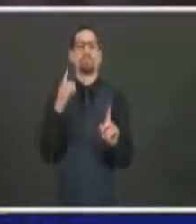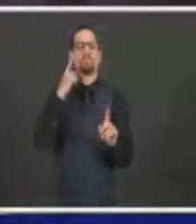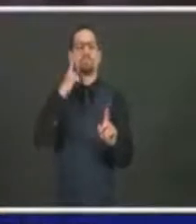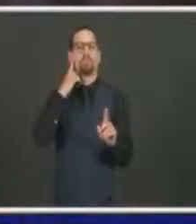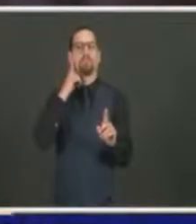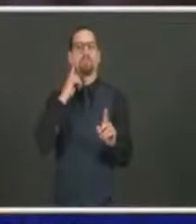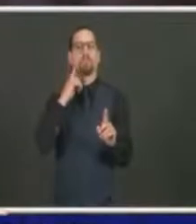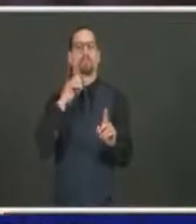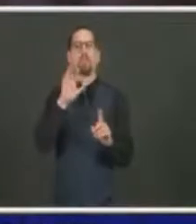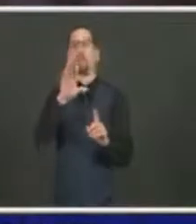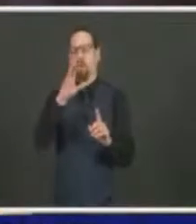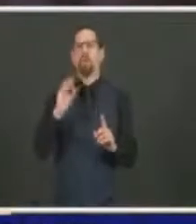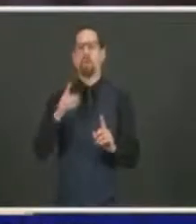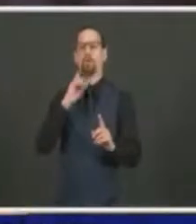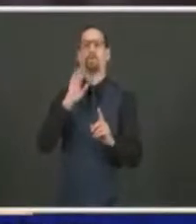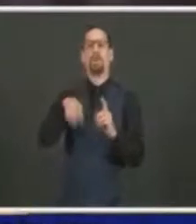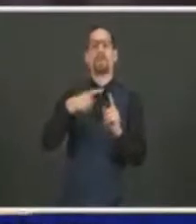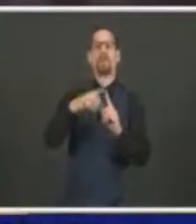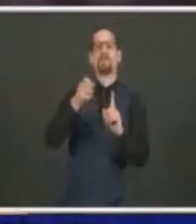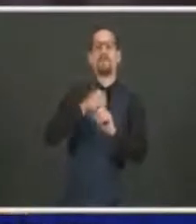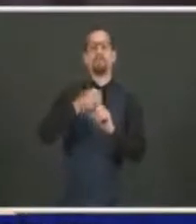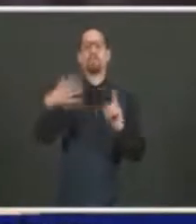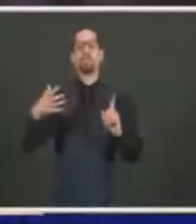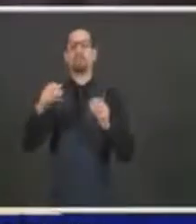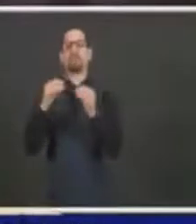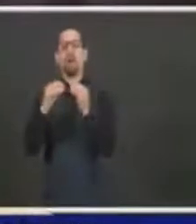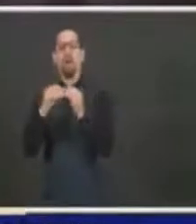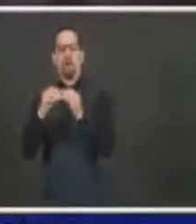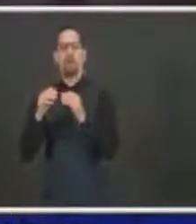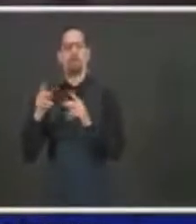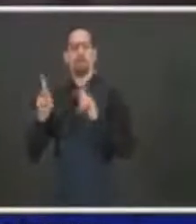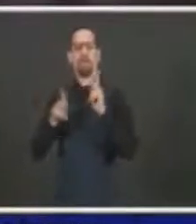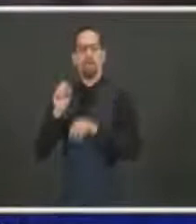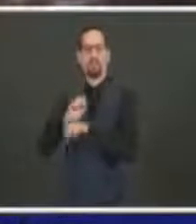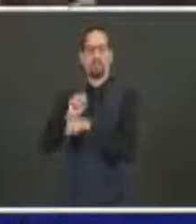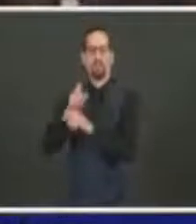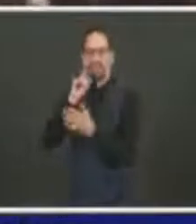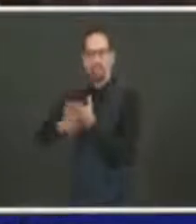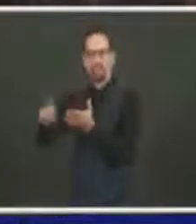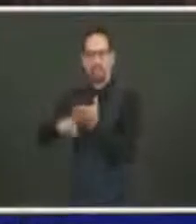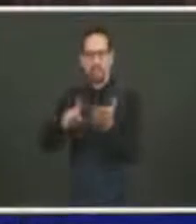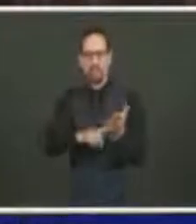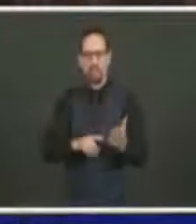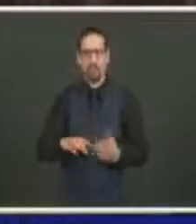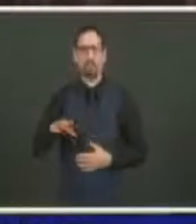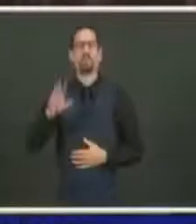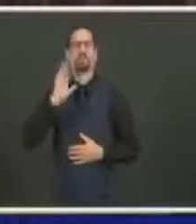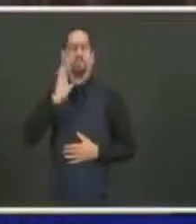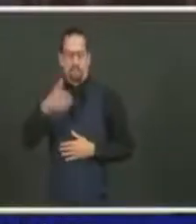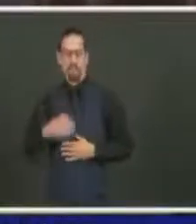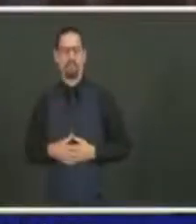really expand the number of people we have doing the spot checks. Do you want to say something?